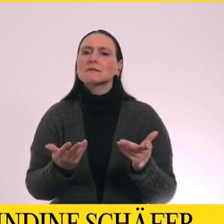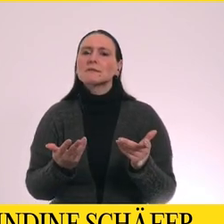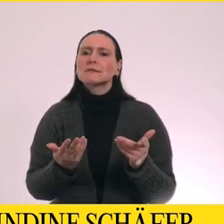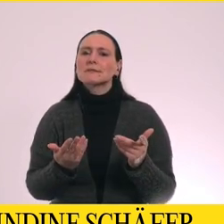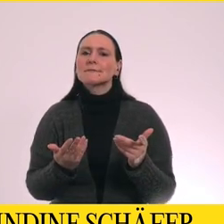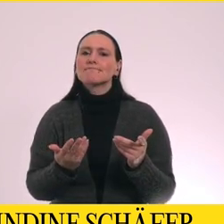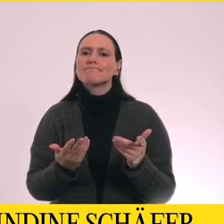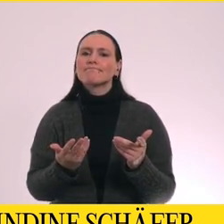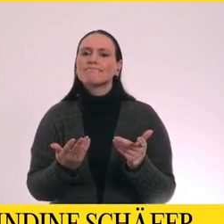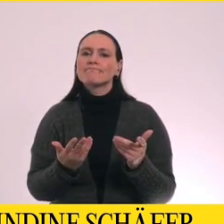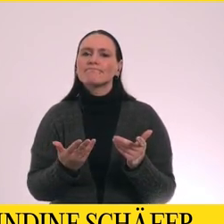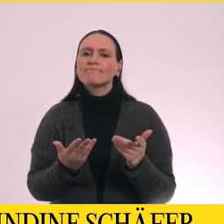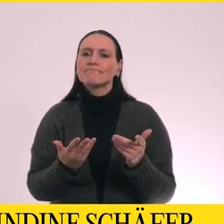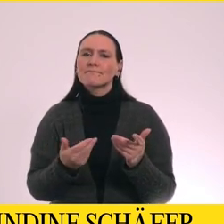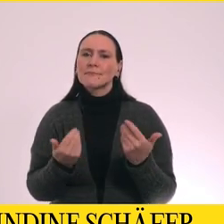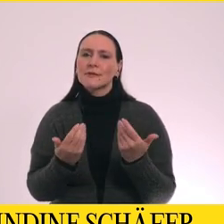it's not something that is,